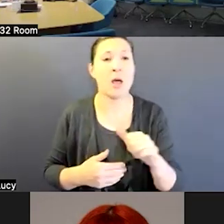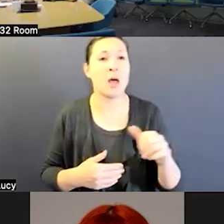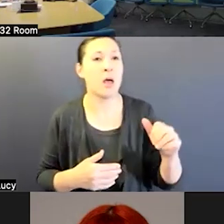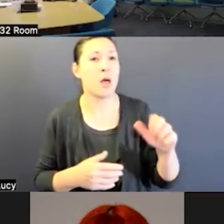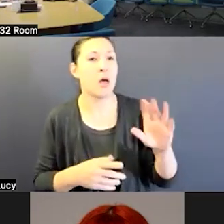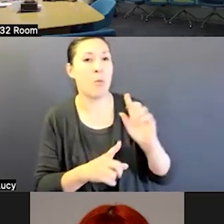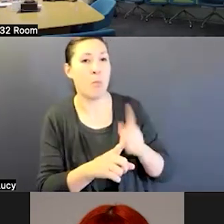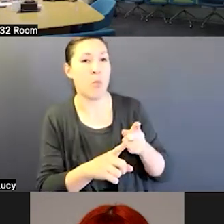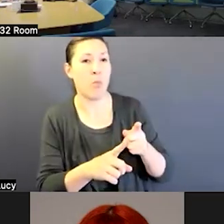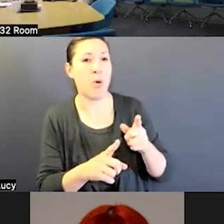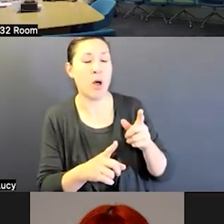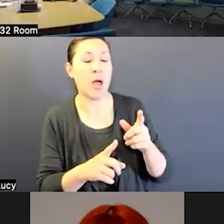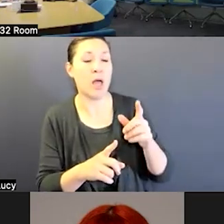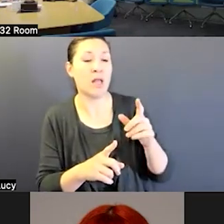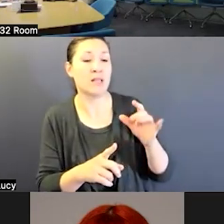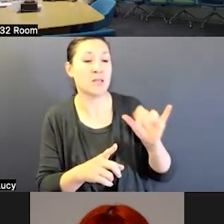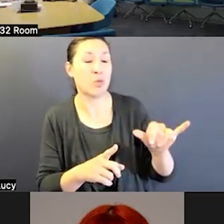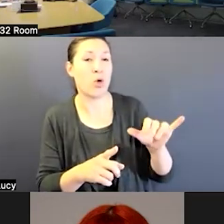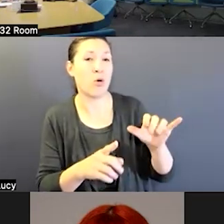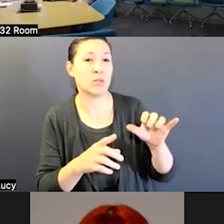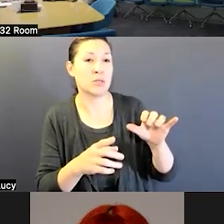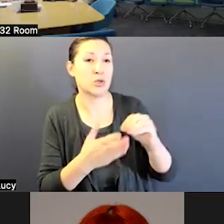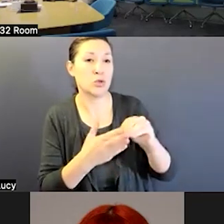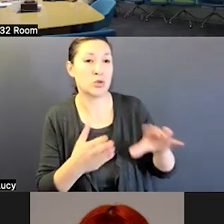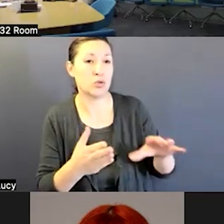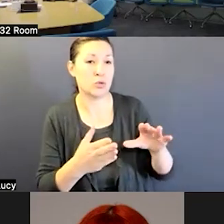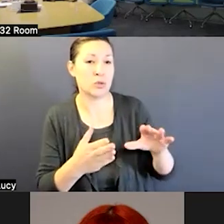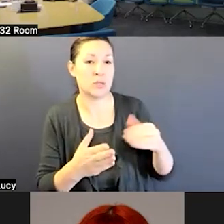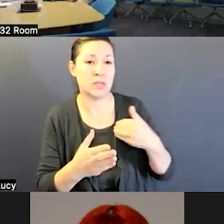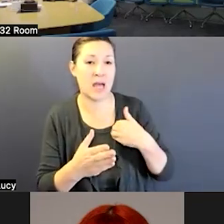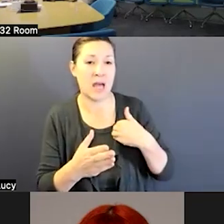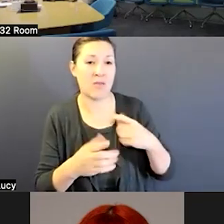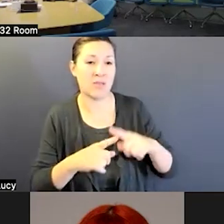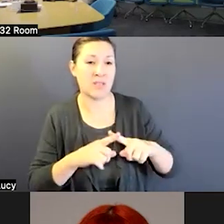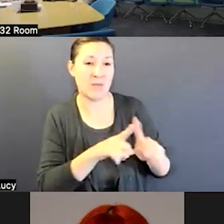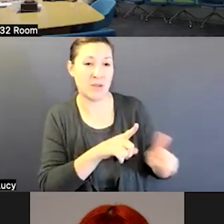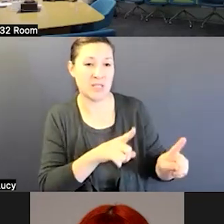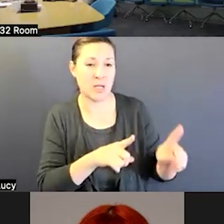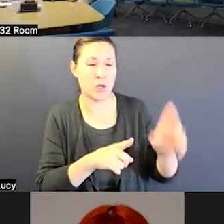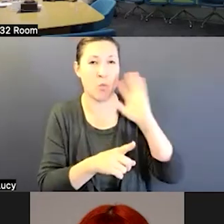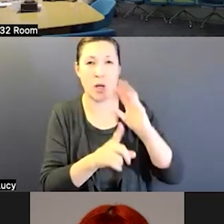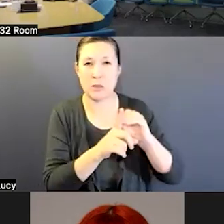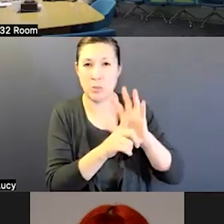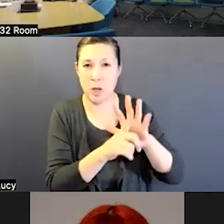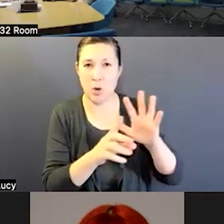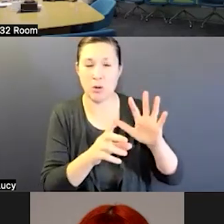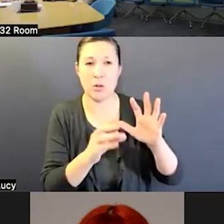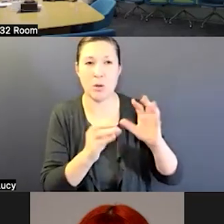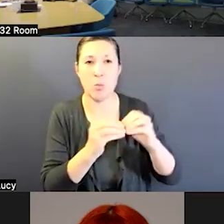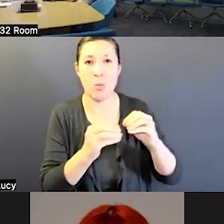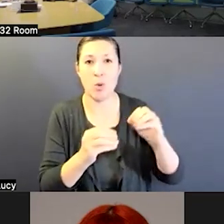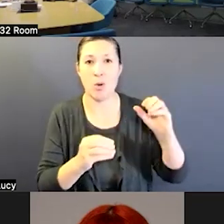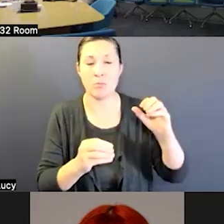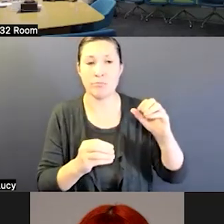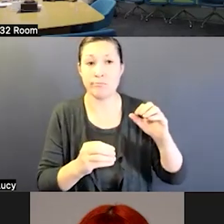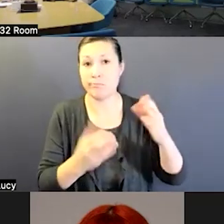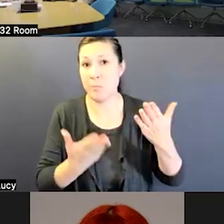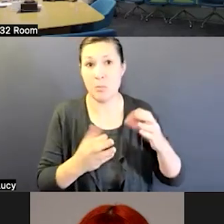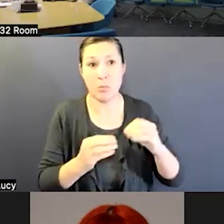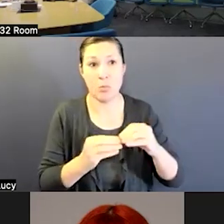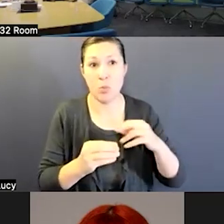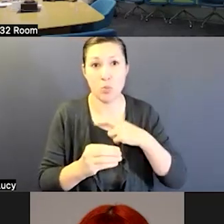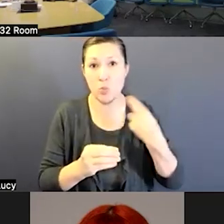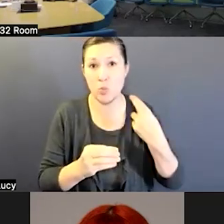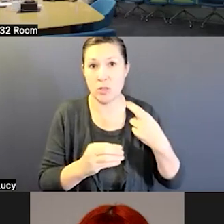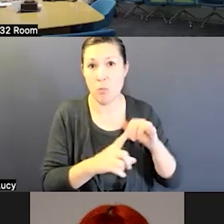bullying, right? I mean, Right. So it has to come with and I must say education that, support. I must say the school systems are all very aware of that.